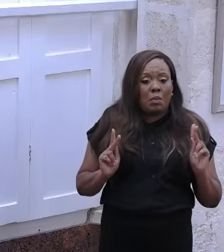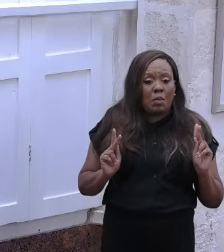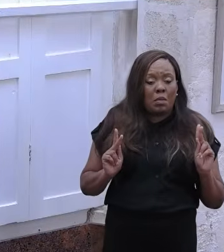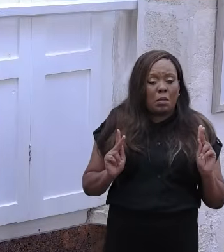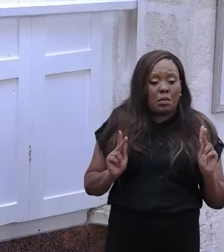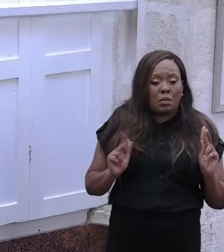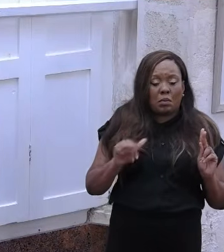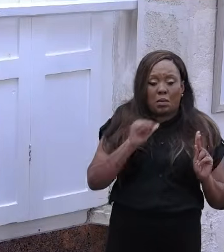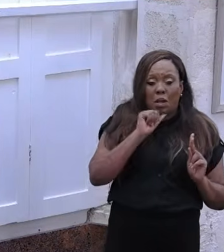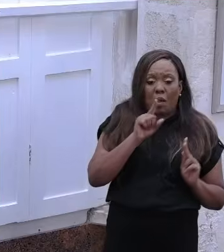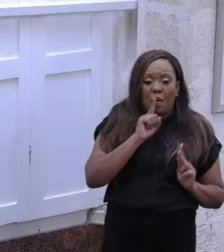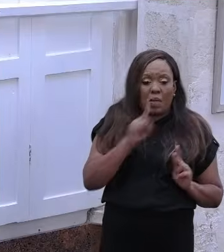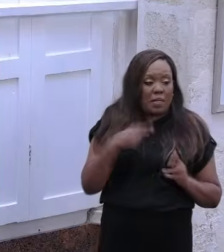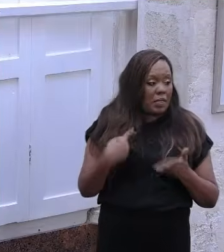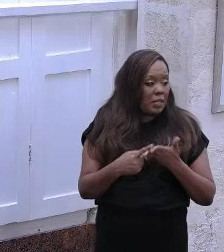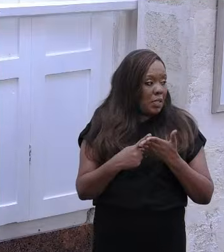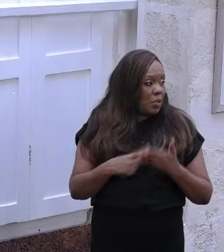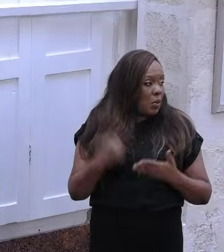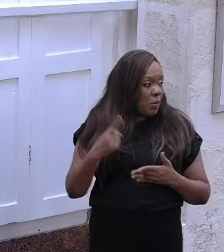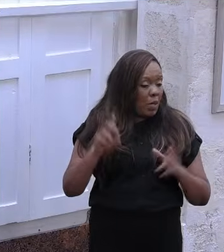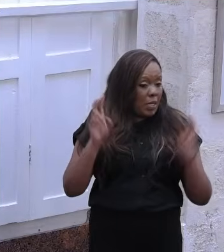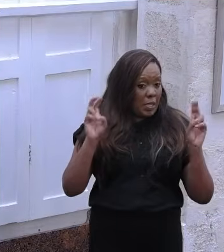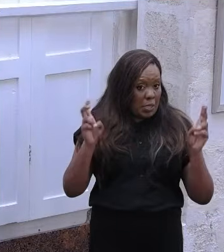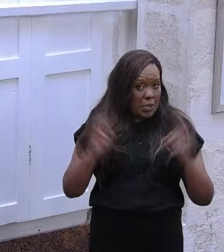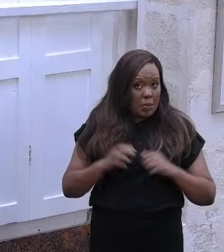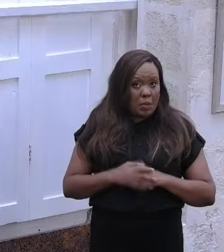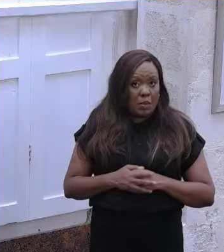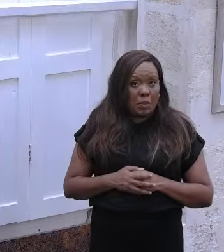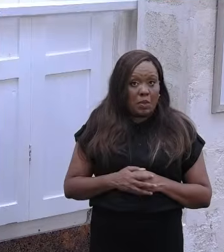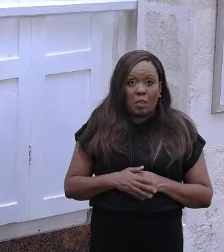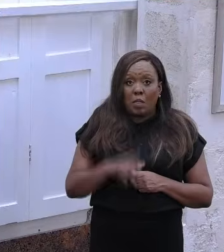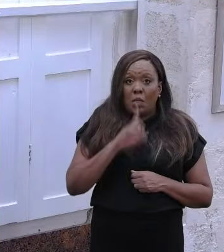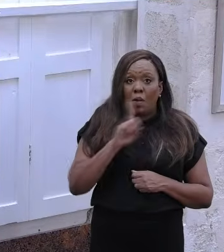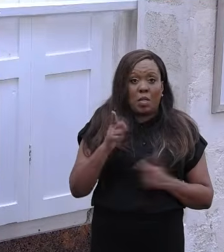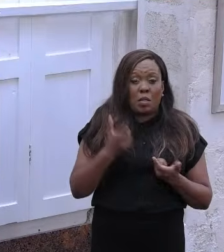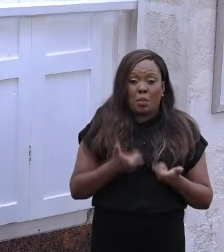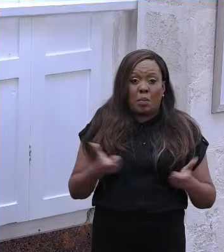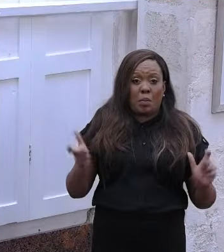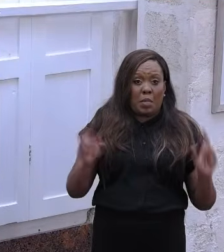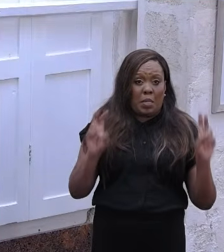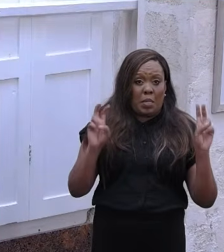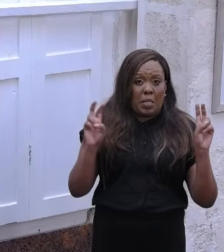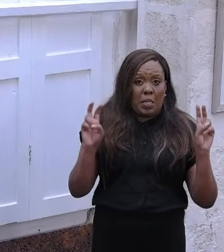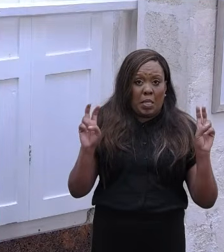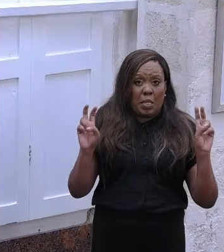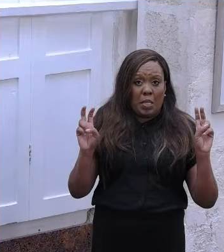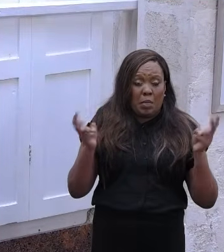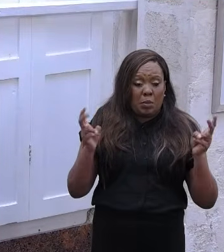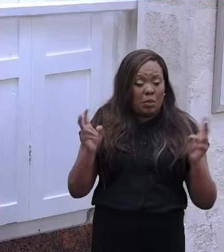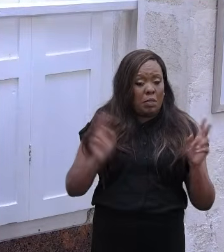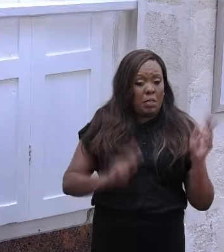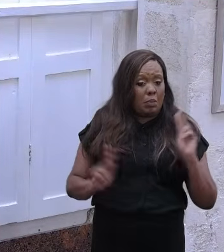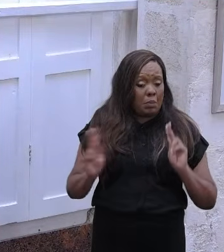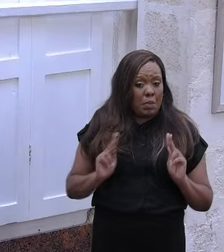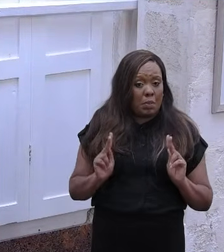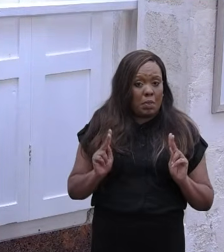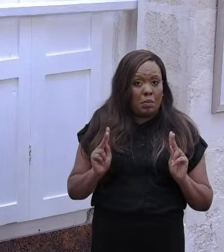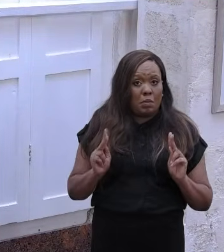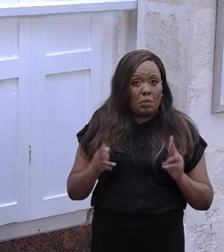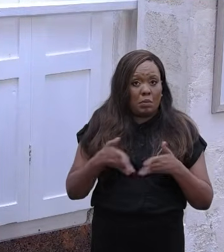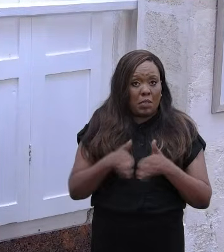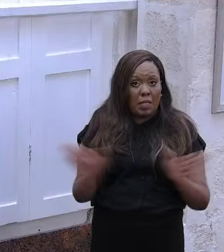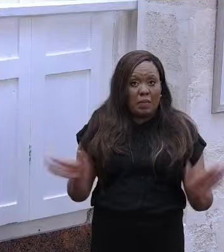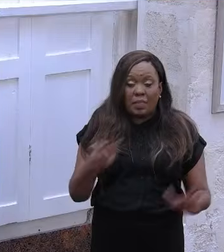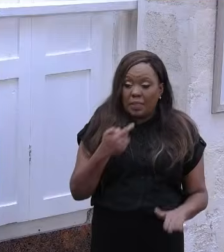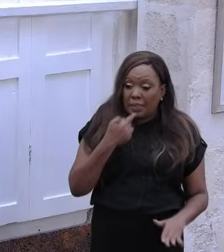this is one of the biggest issues that was mentioned by the public in terms of the length of